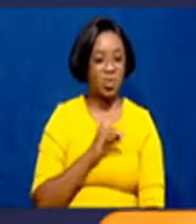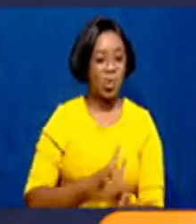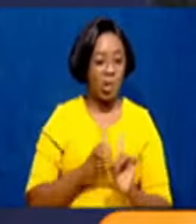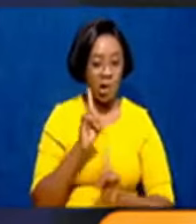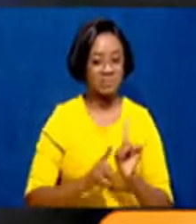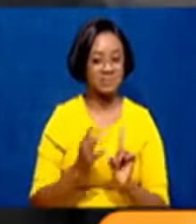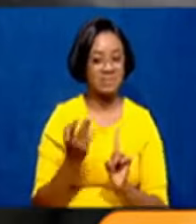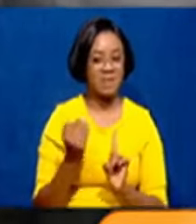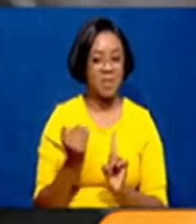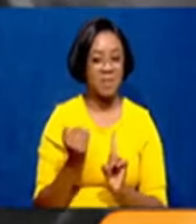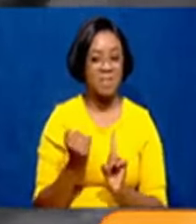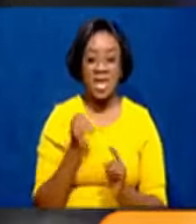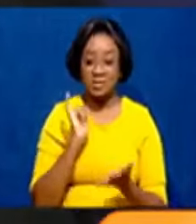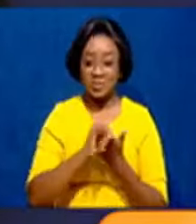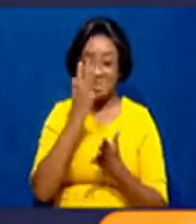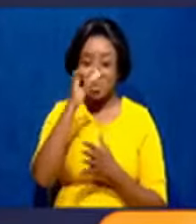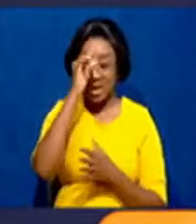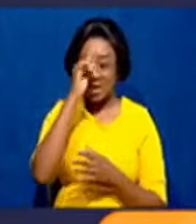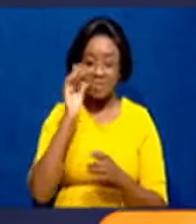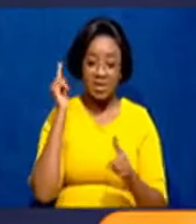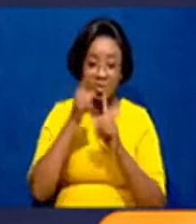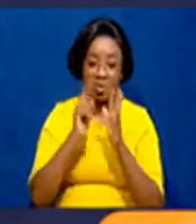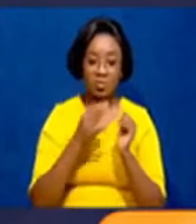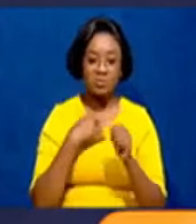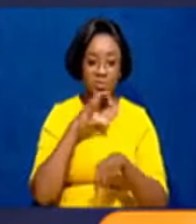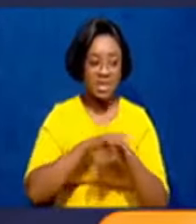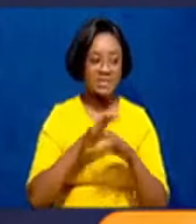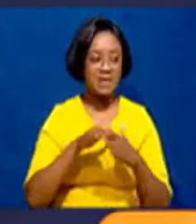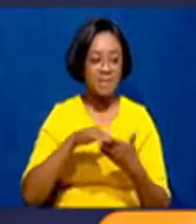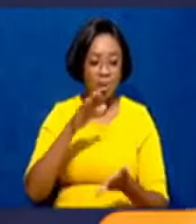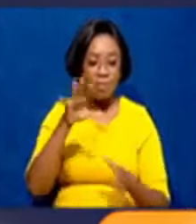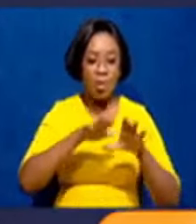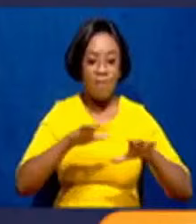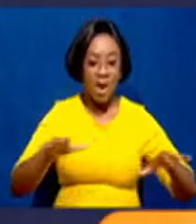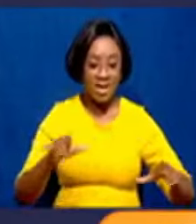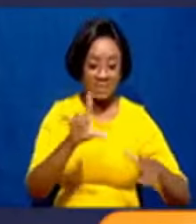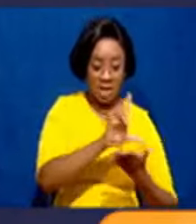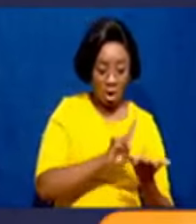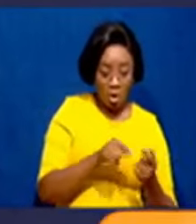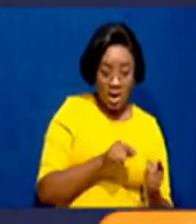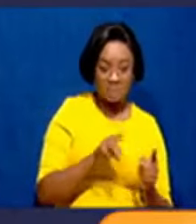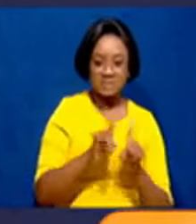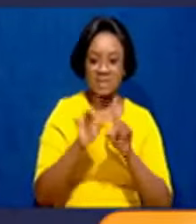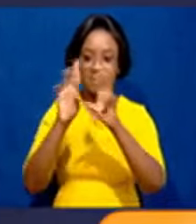for that reason that the government is keen on securing more markets, both locally and